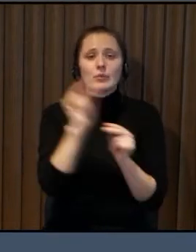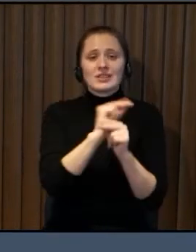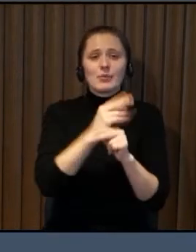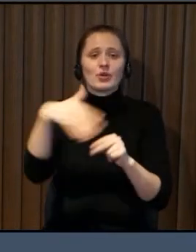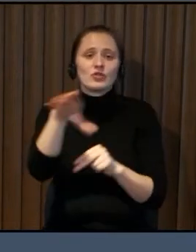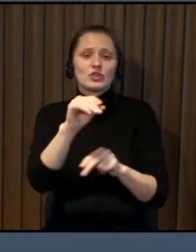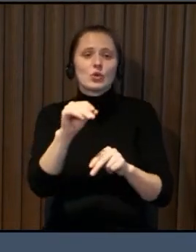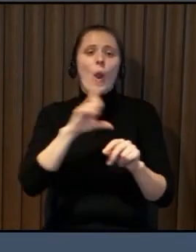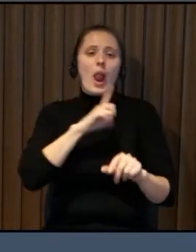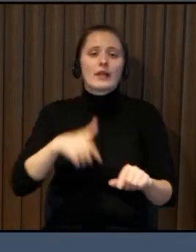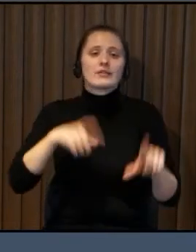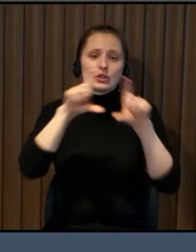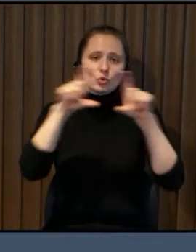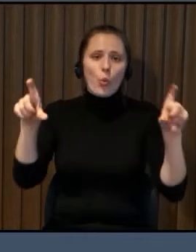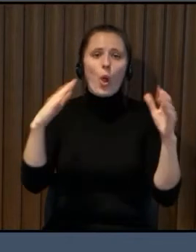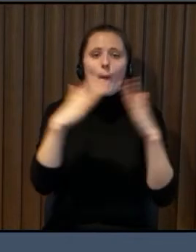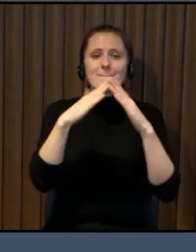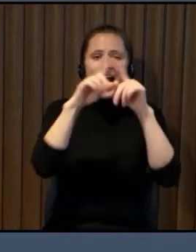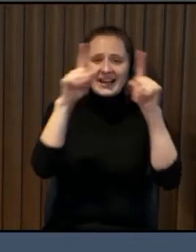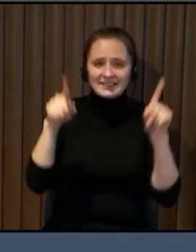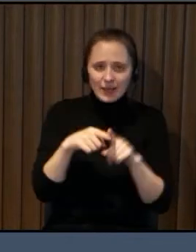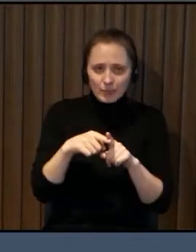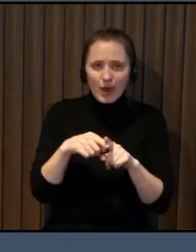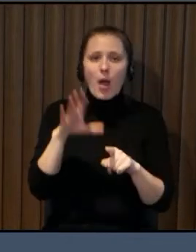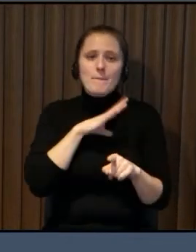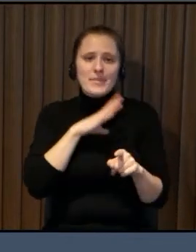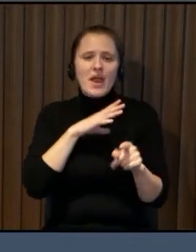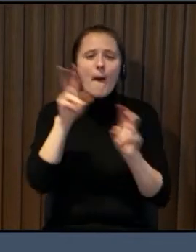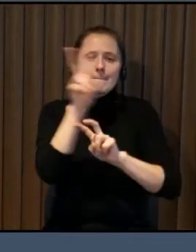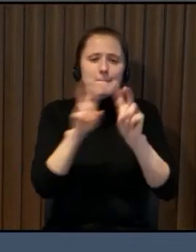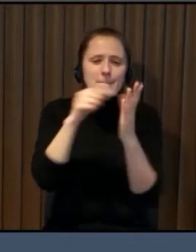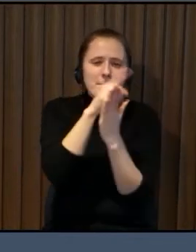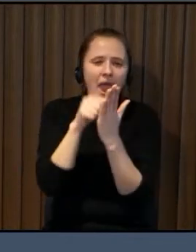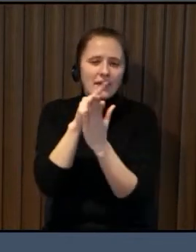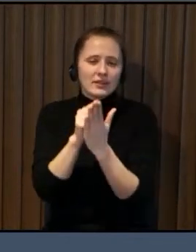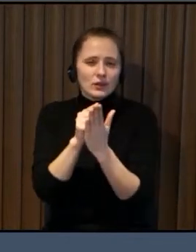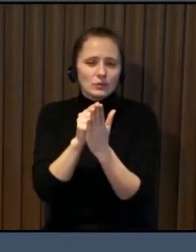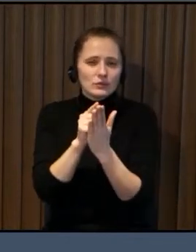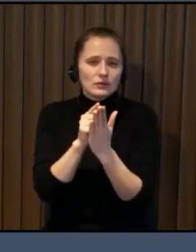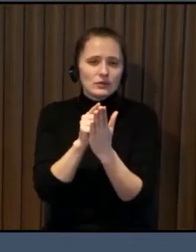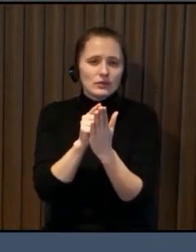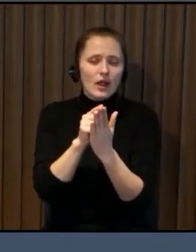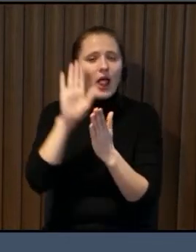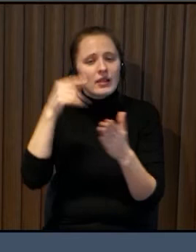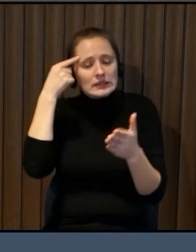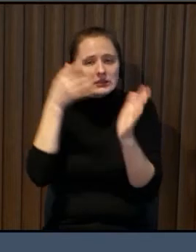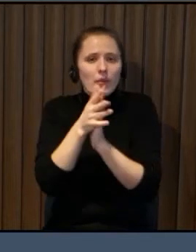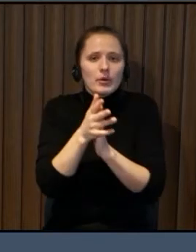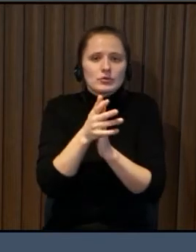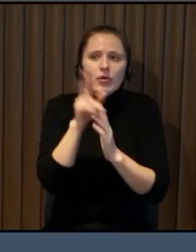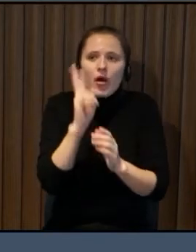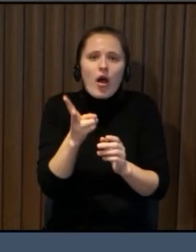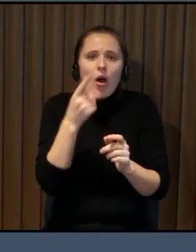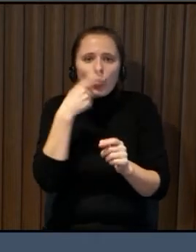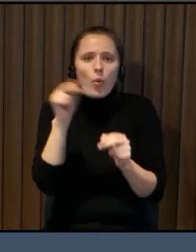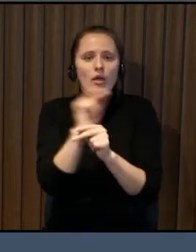we wanted to fix the web pages of all Latvian schools, and we tried to understand what is the ideal structure